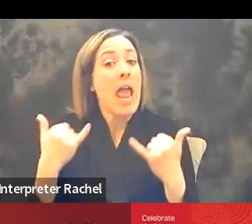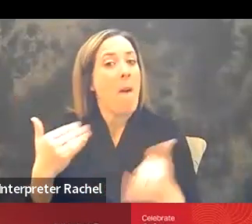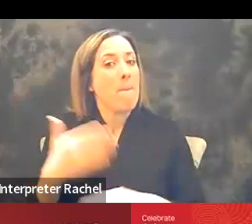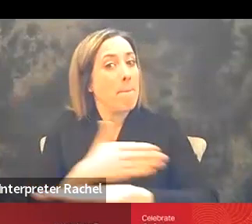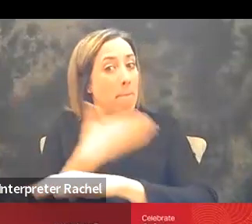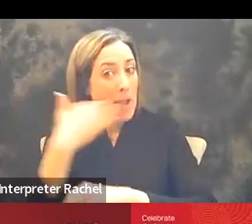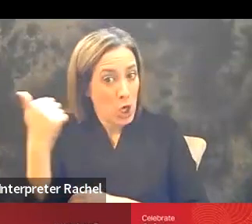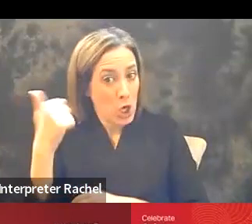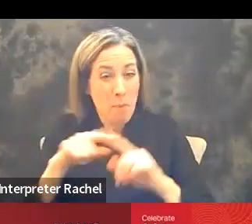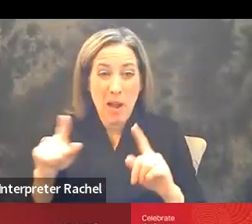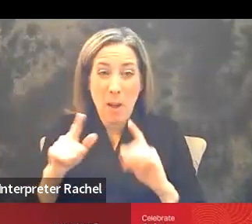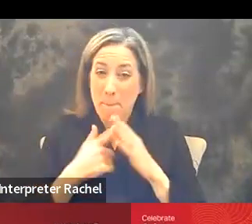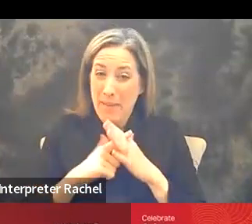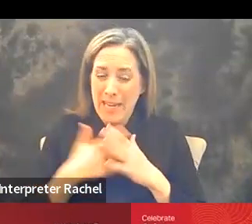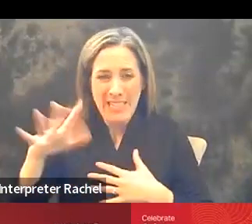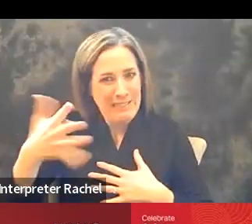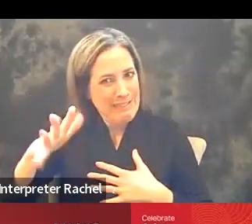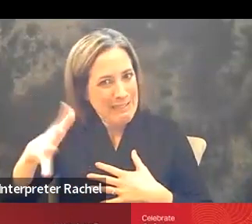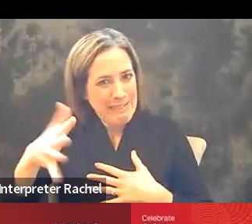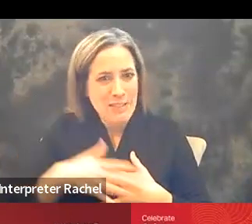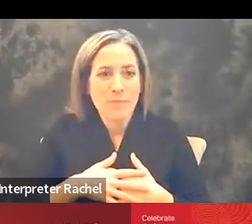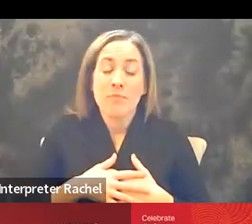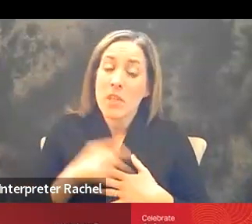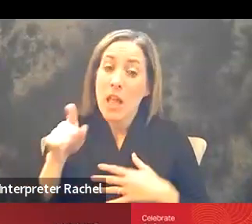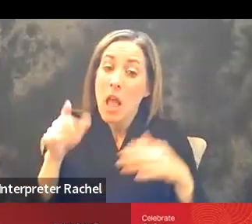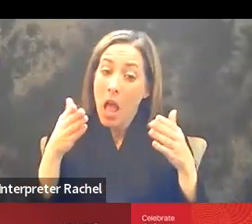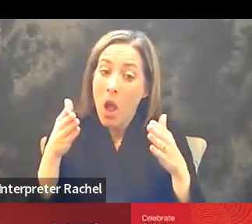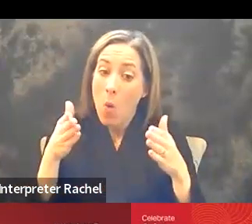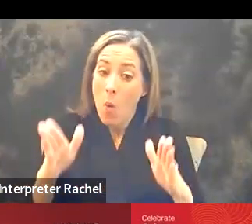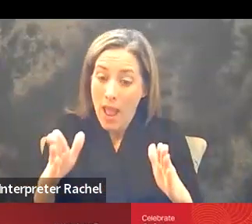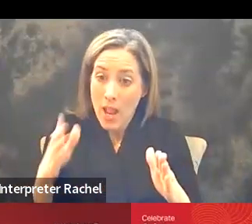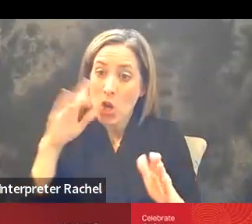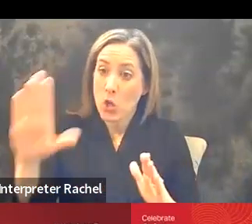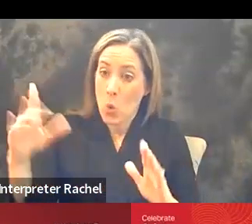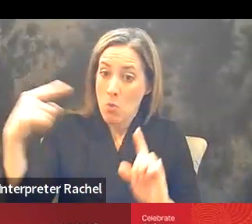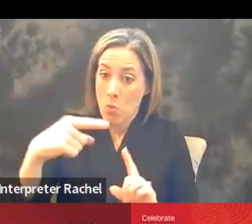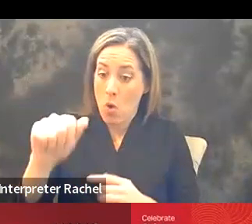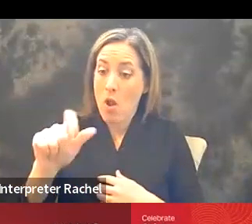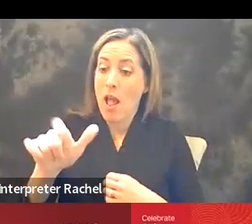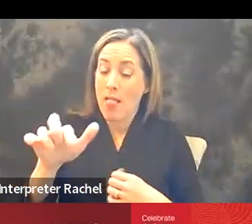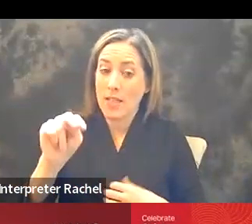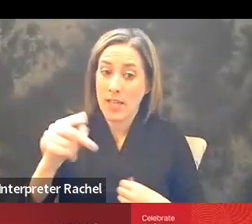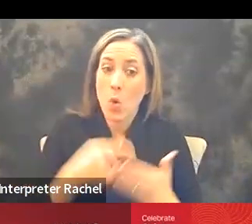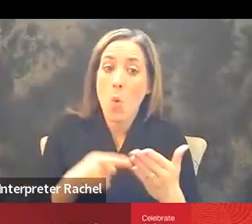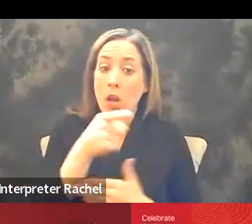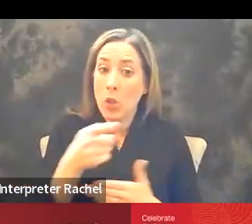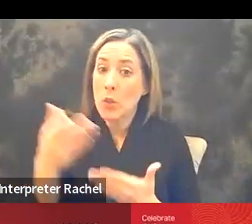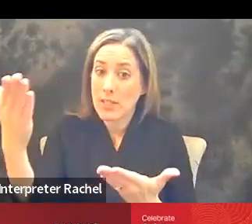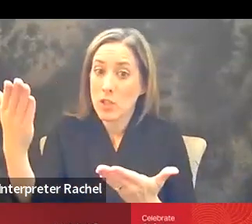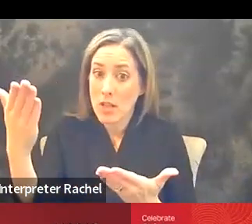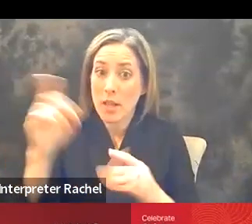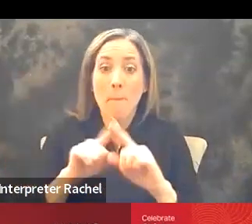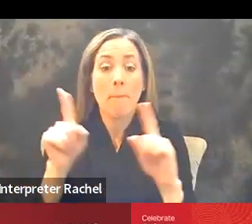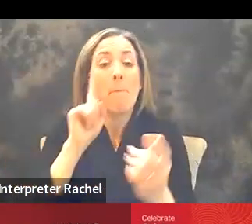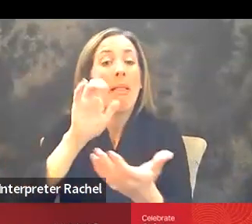I think there would be a way to your point, Alison, to do what you suggested. But I